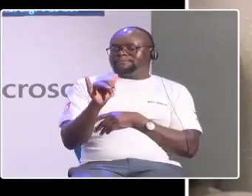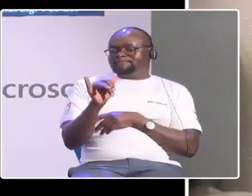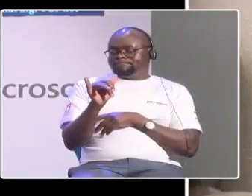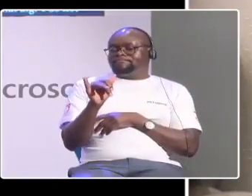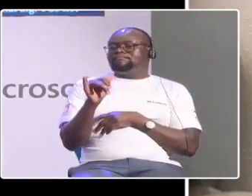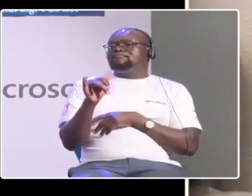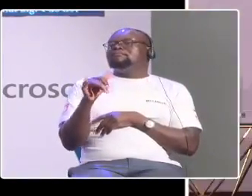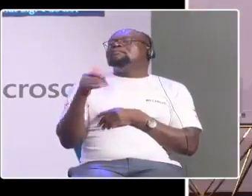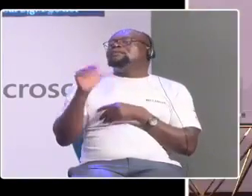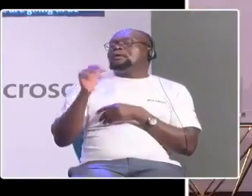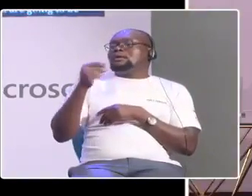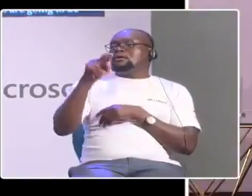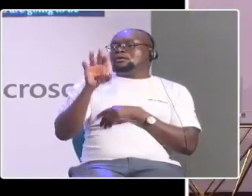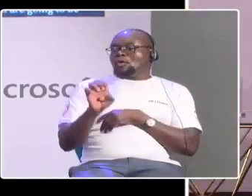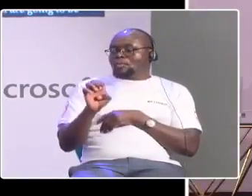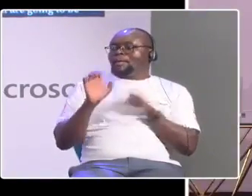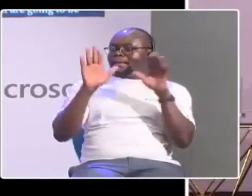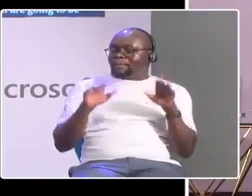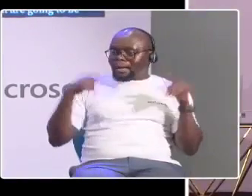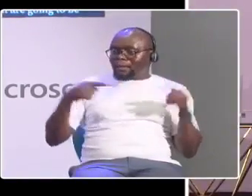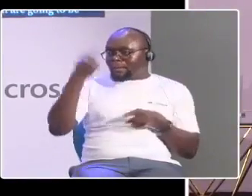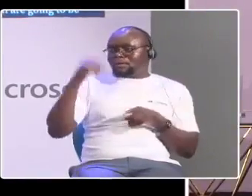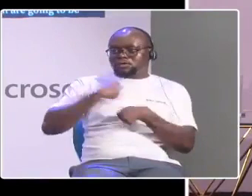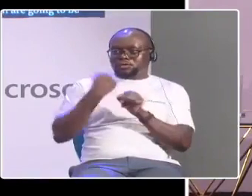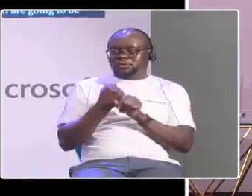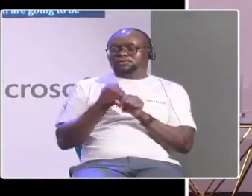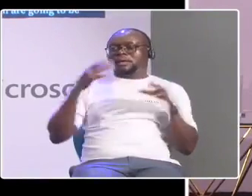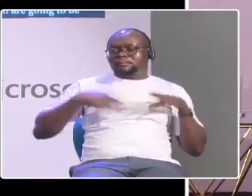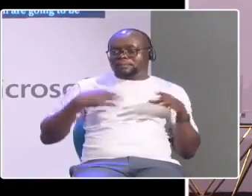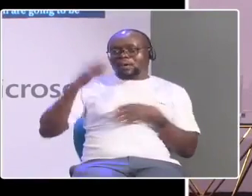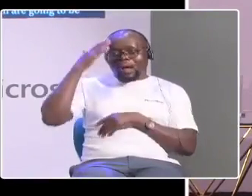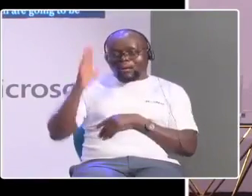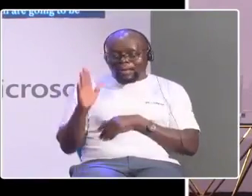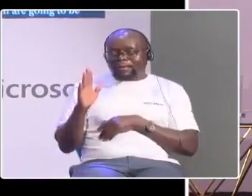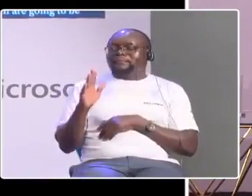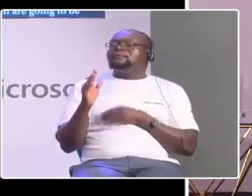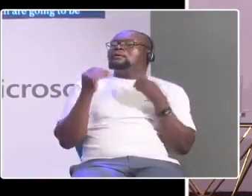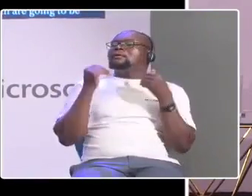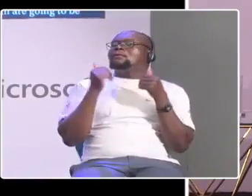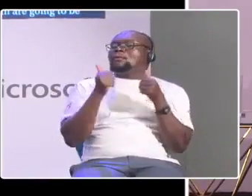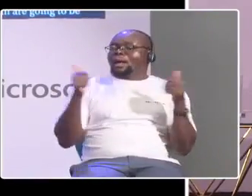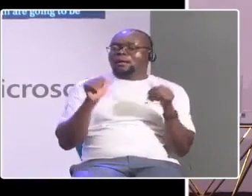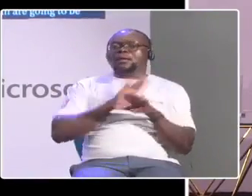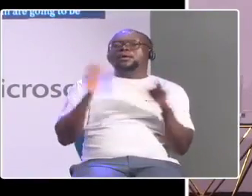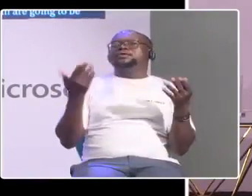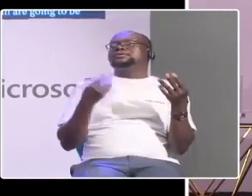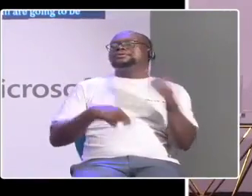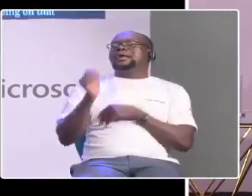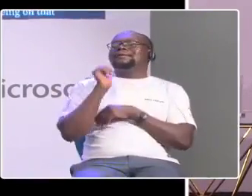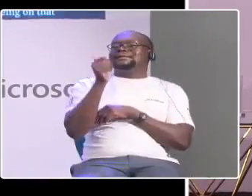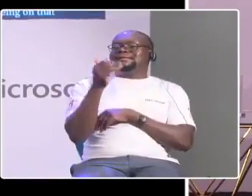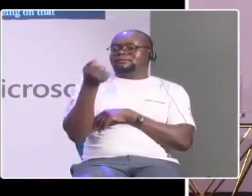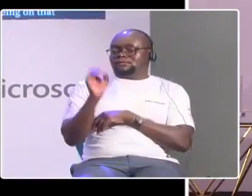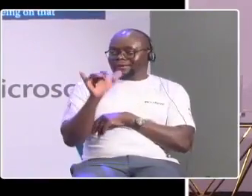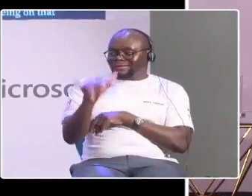was in Chrome, it was an important hamster wheel because we need to make people aware. It's a steady drumbeat. It's not going to sell itself.